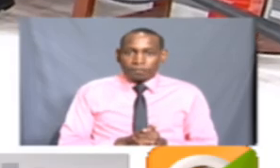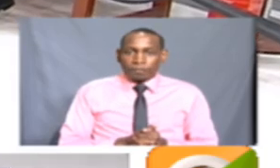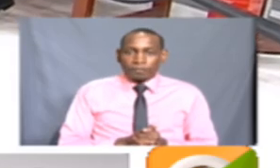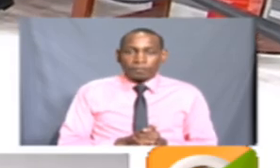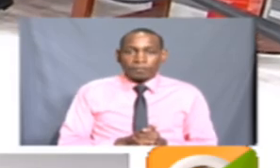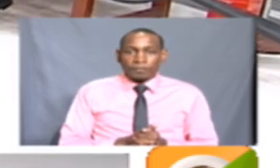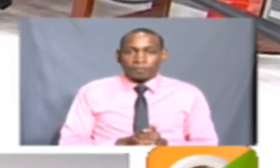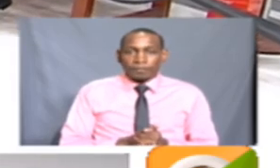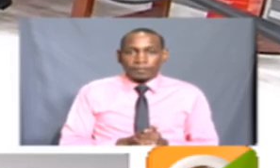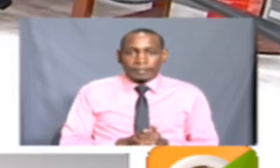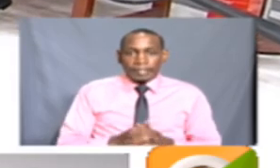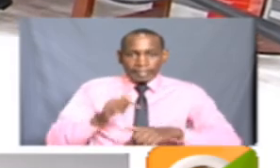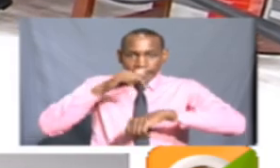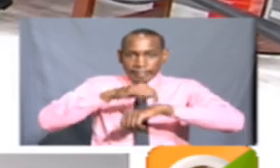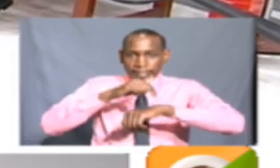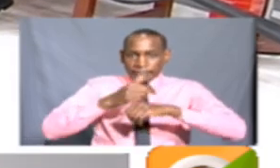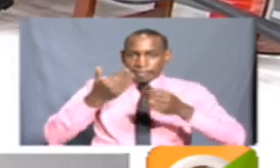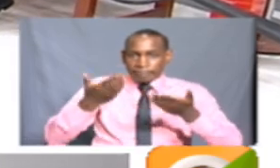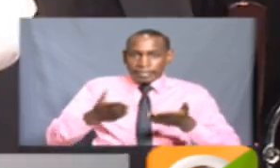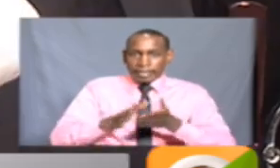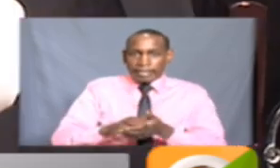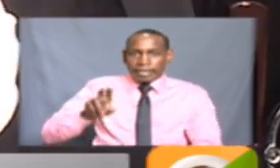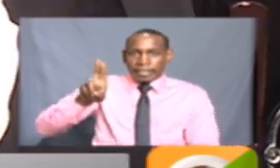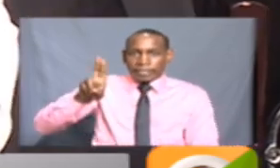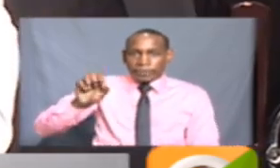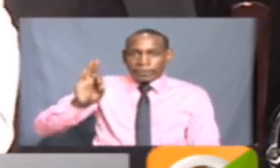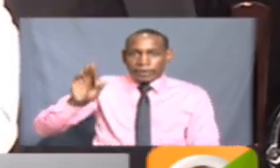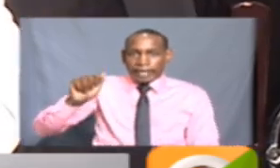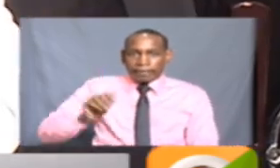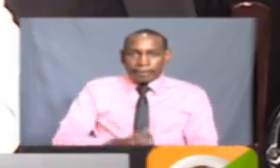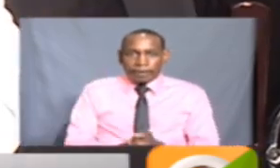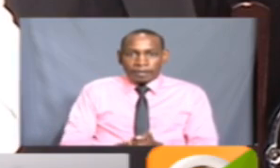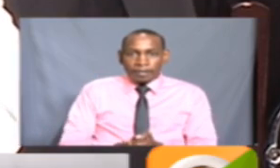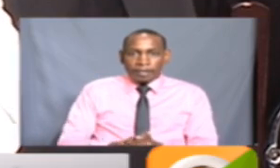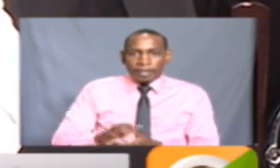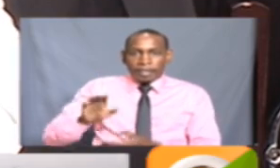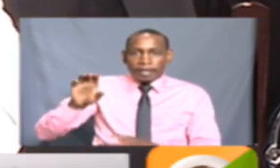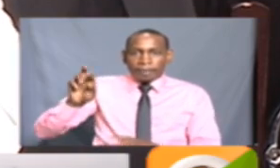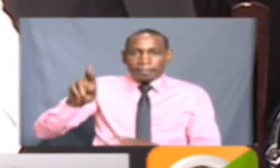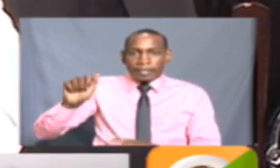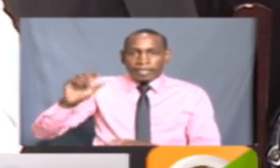We will come to that. In the meantime, in the Champions League, Barcelona are